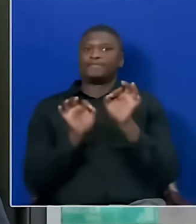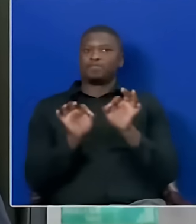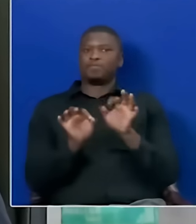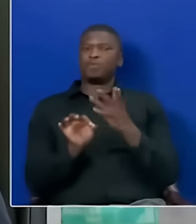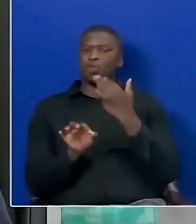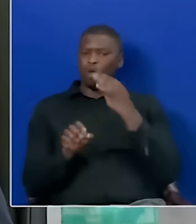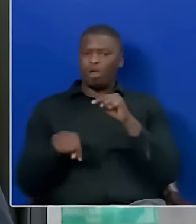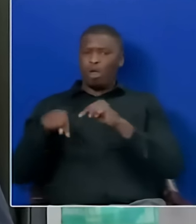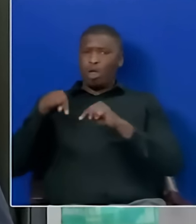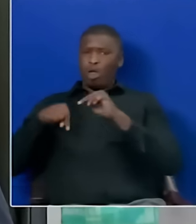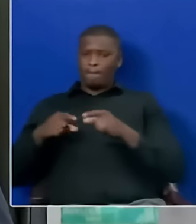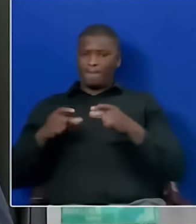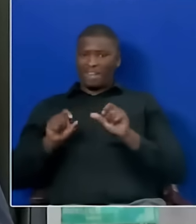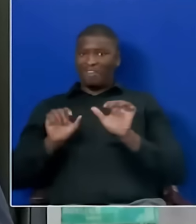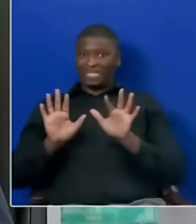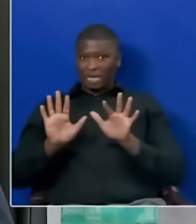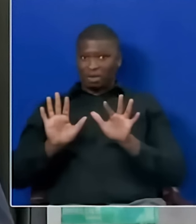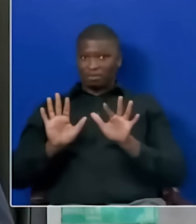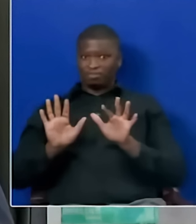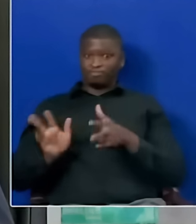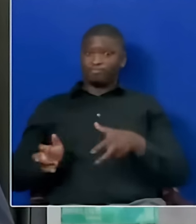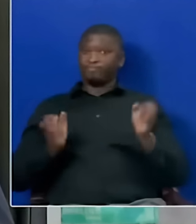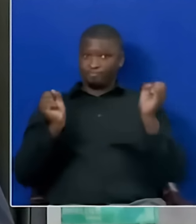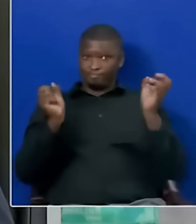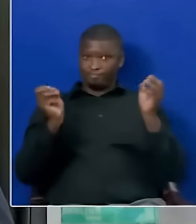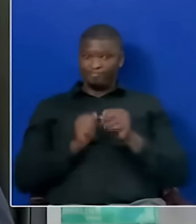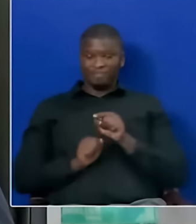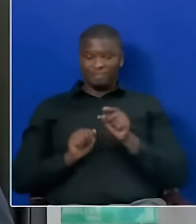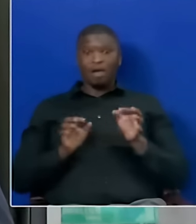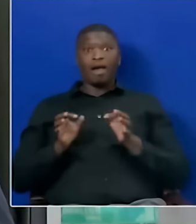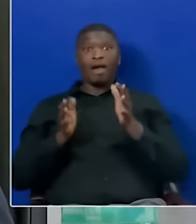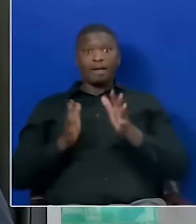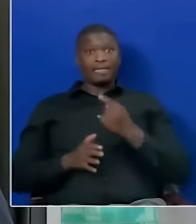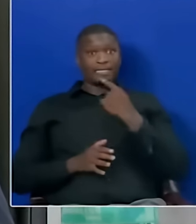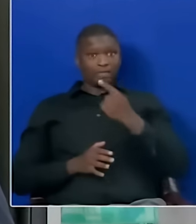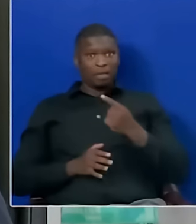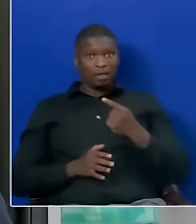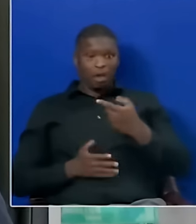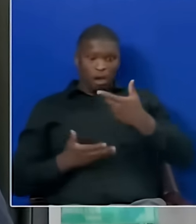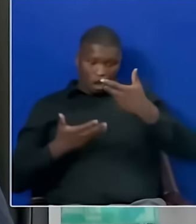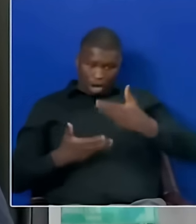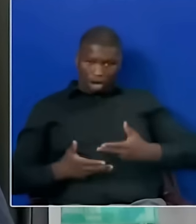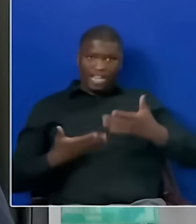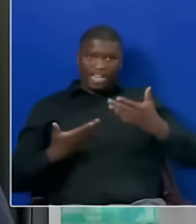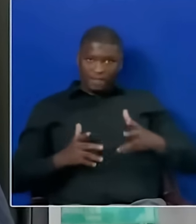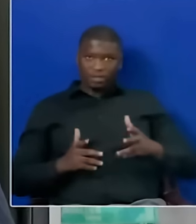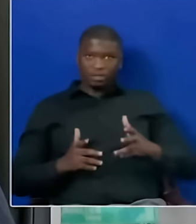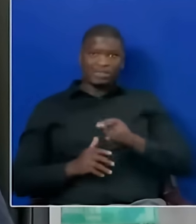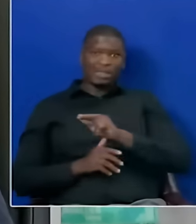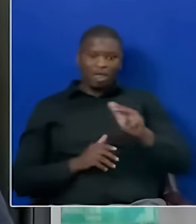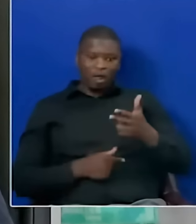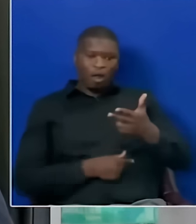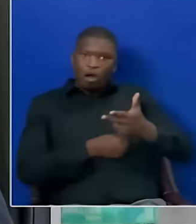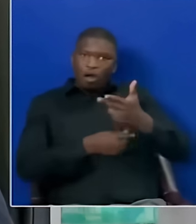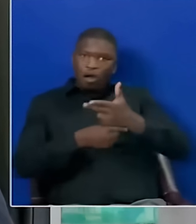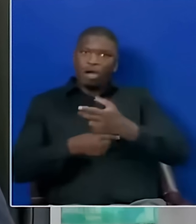10, the analyst is telling you that I compared these cartridge cases with